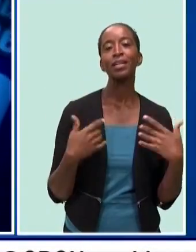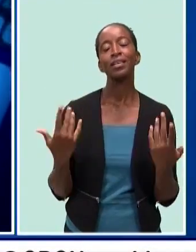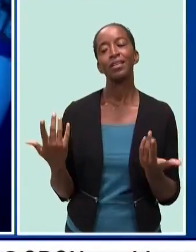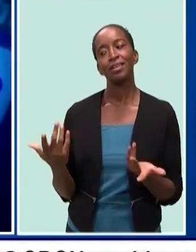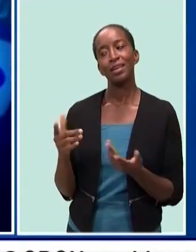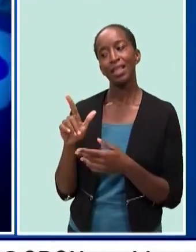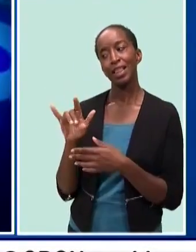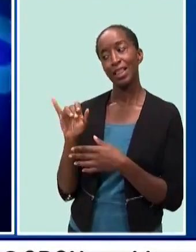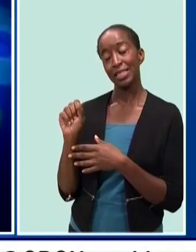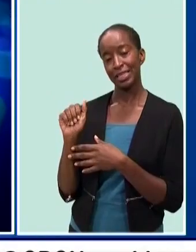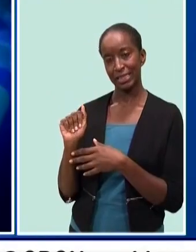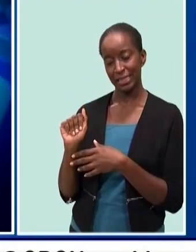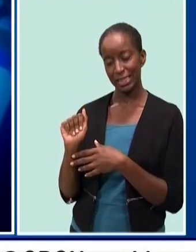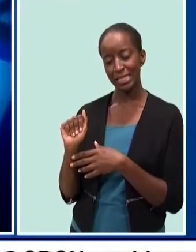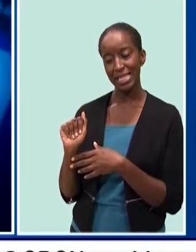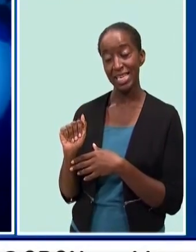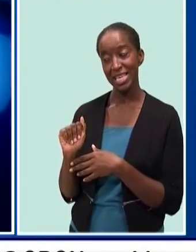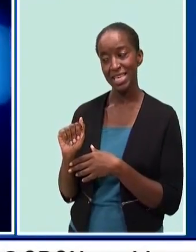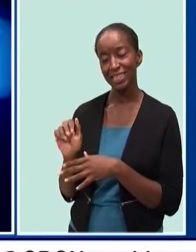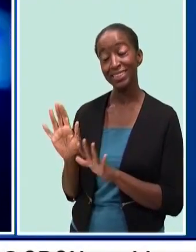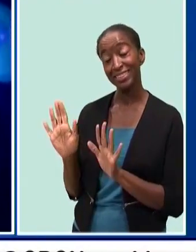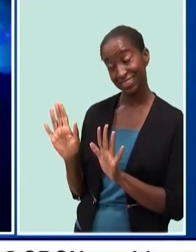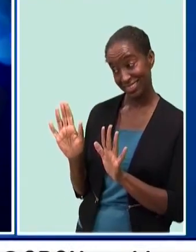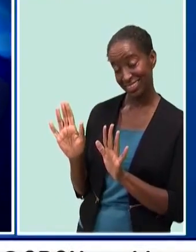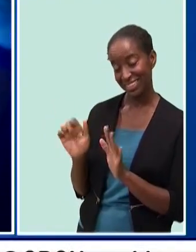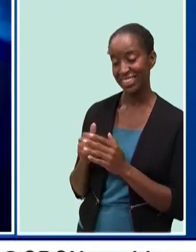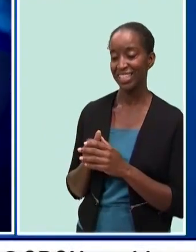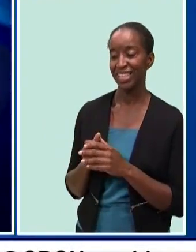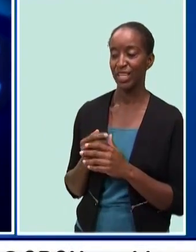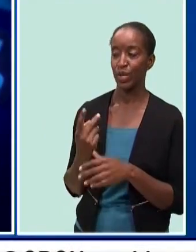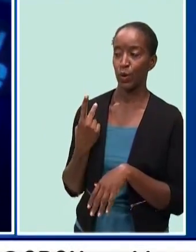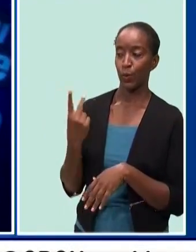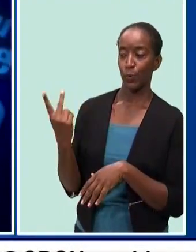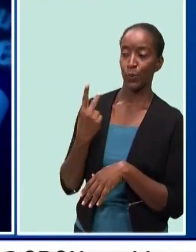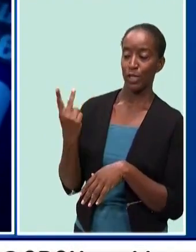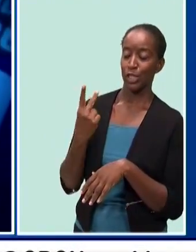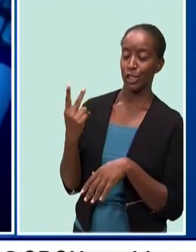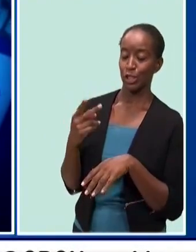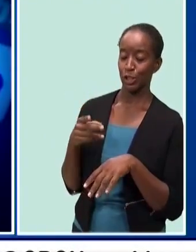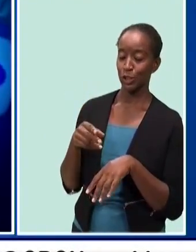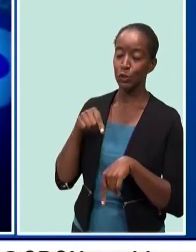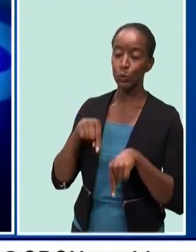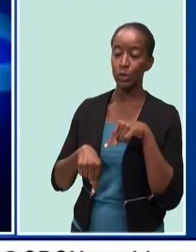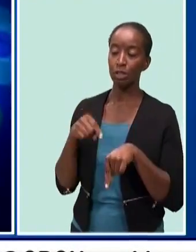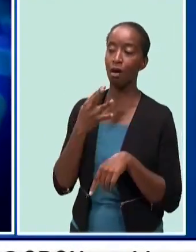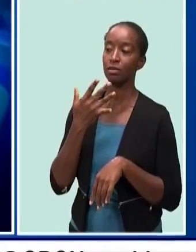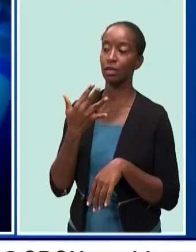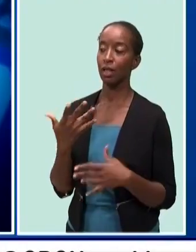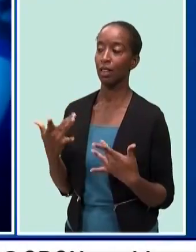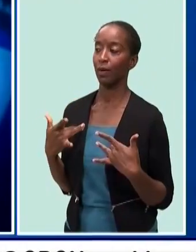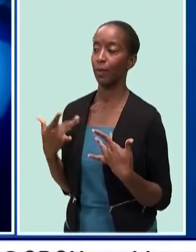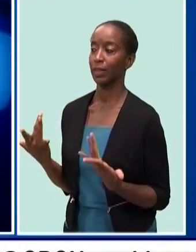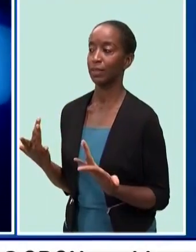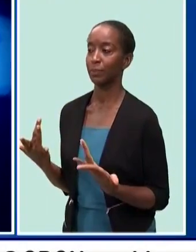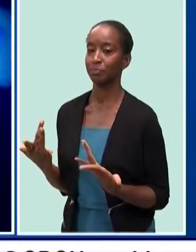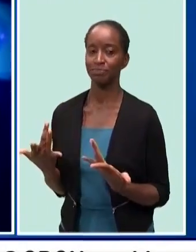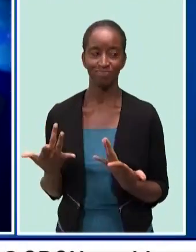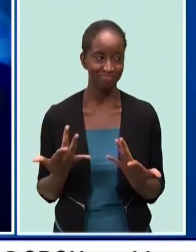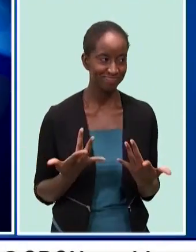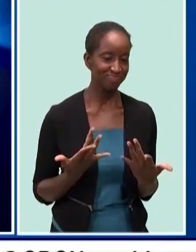by a buck, and a buck is what we call in Barbados a baku. Let's listen. Govinda Mathura says he and his family are